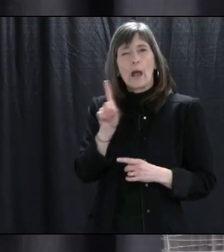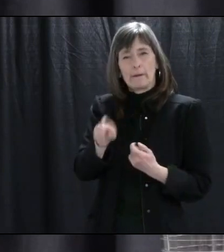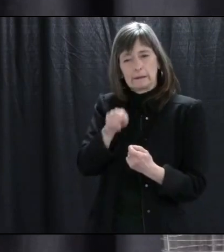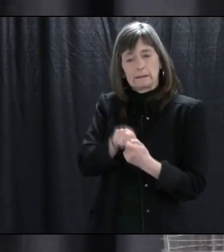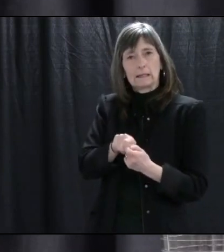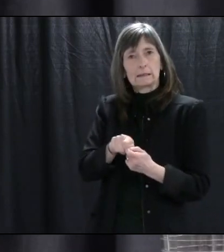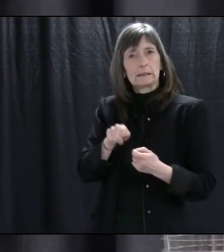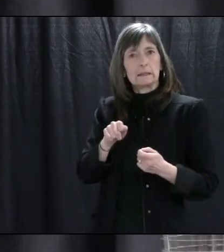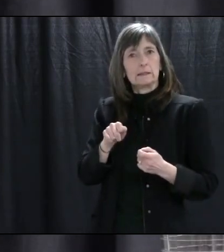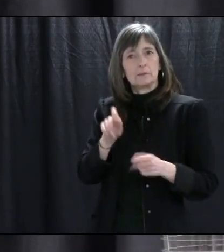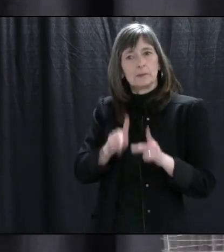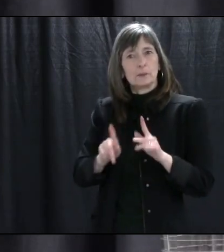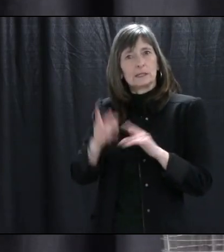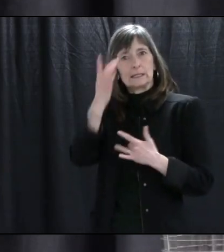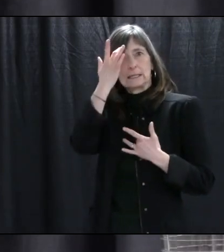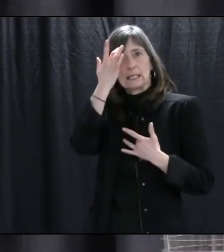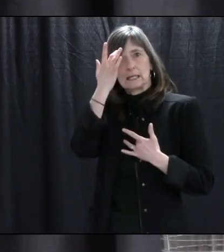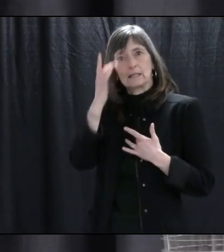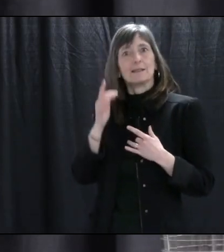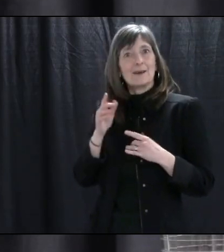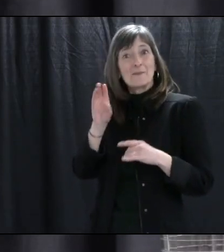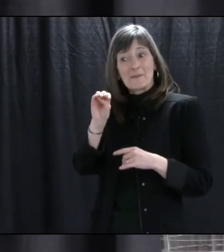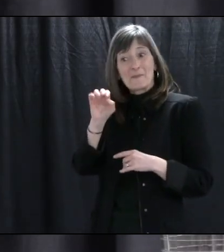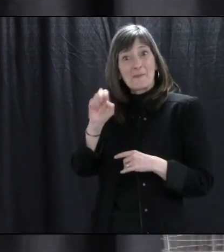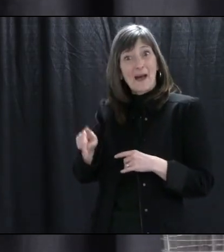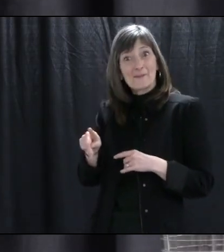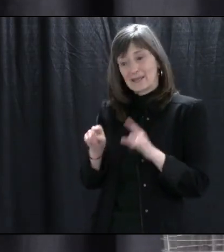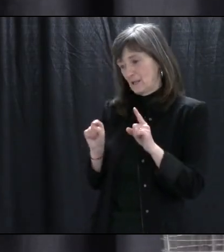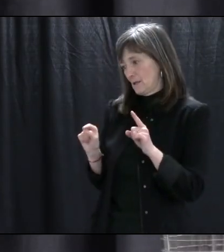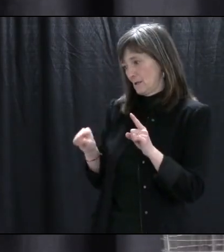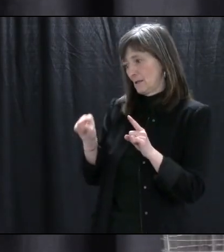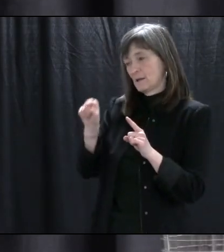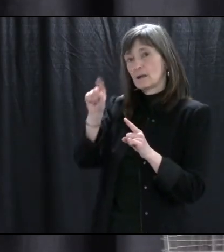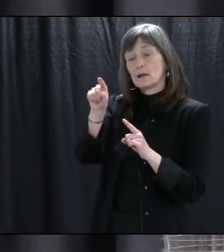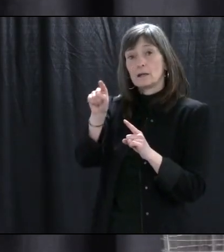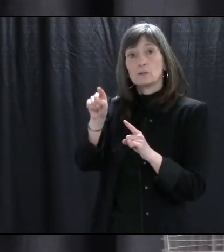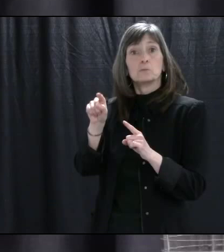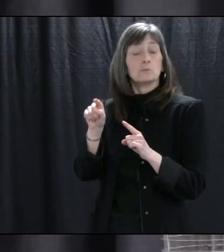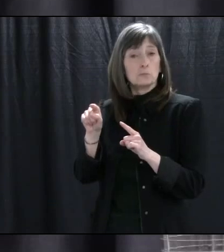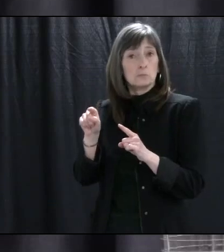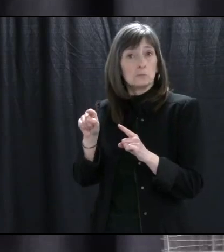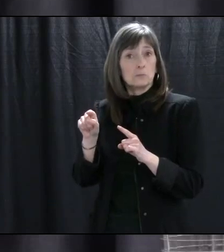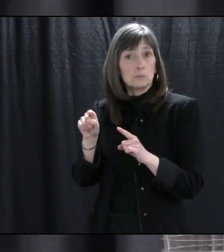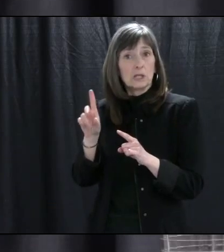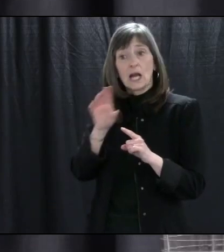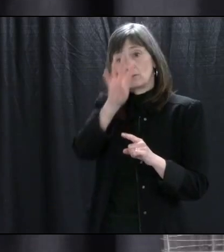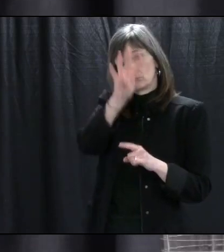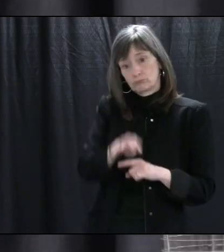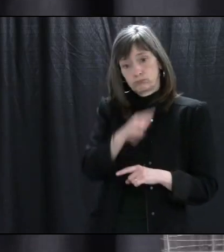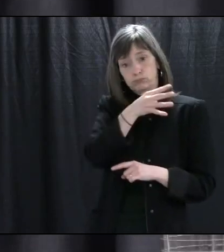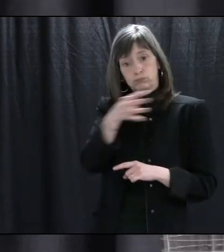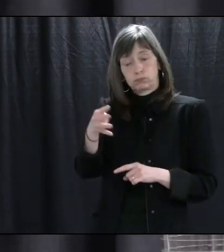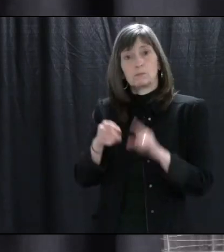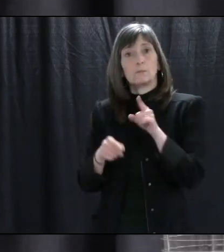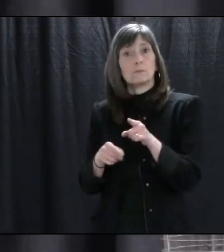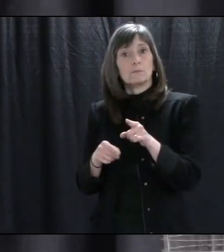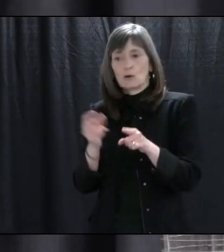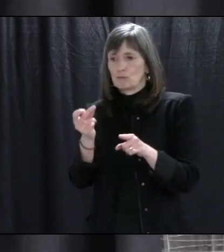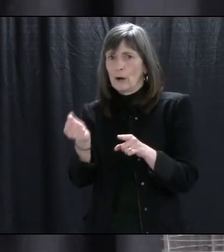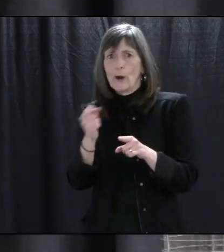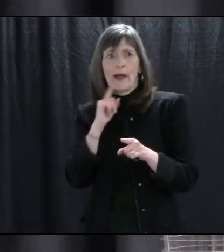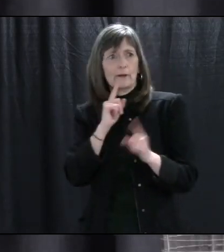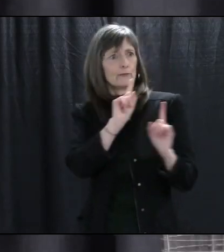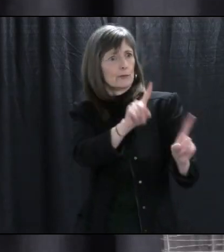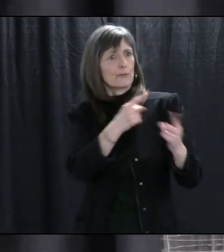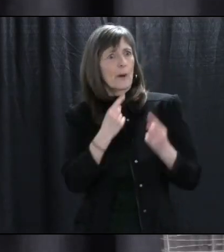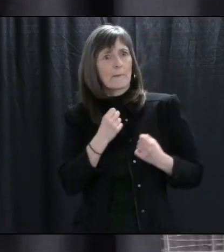with the numbers that we have, we can do this in a way that will protect people's privacy. We put up a table and we had almost immediate feedback. What